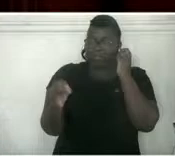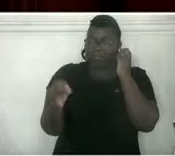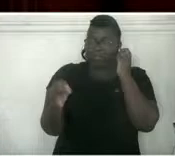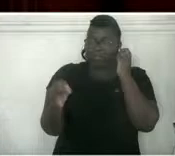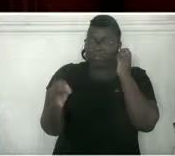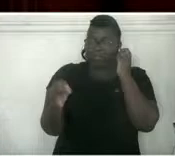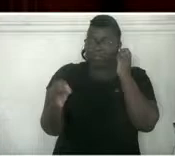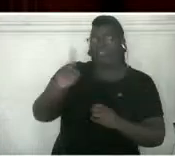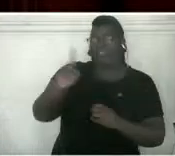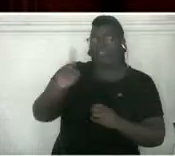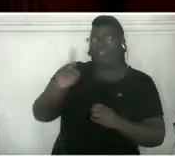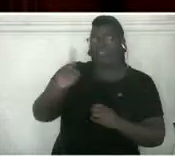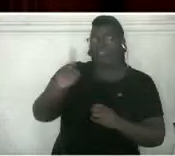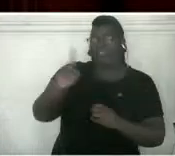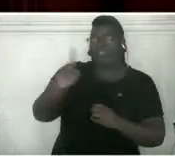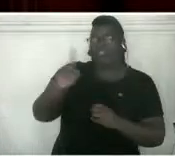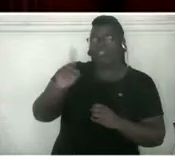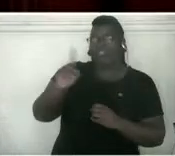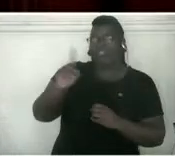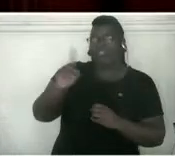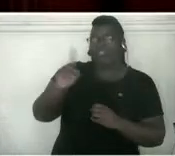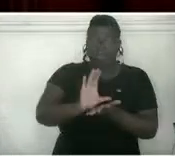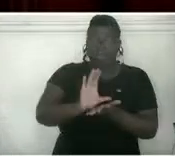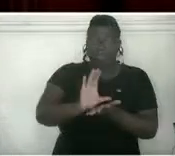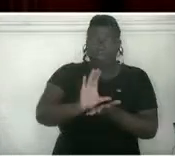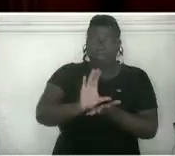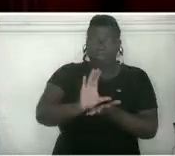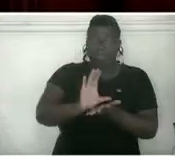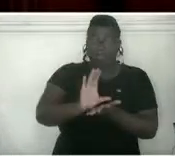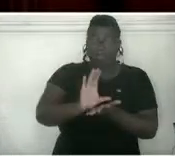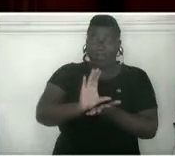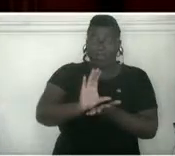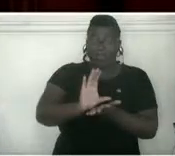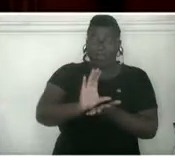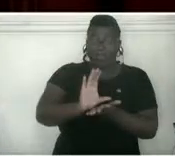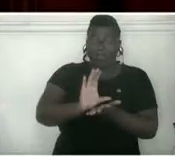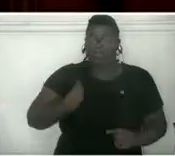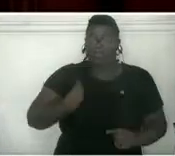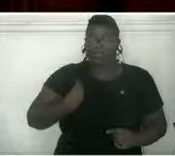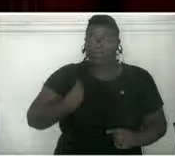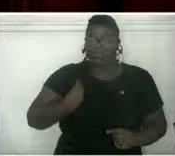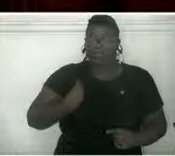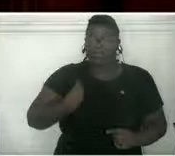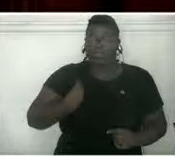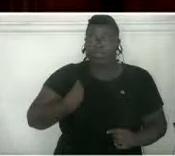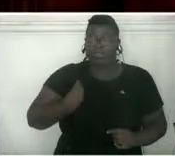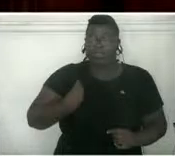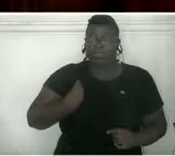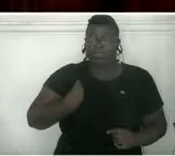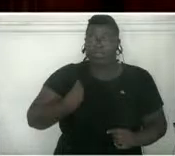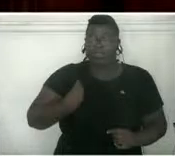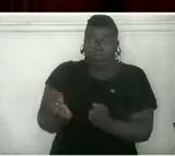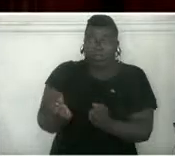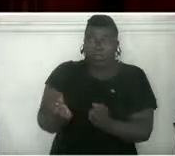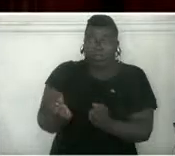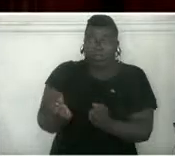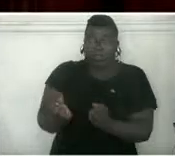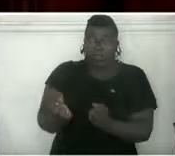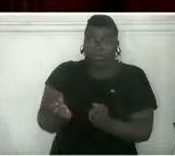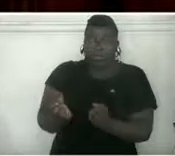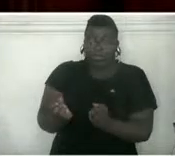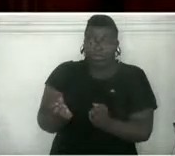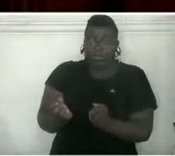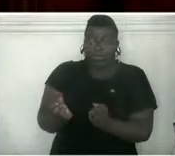857,000 rands, the funding from the KZN Youth Fund, and provide internet services